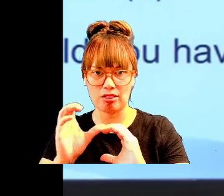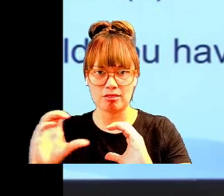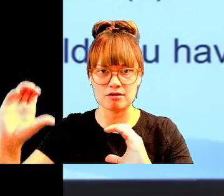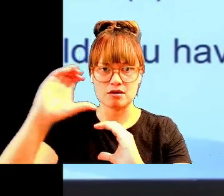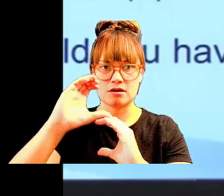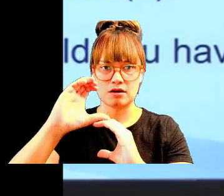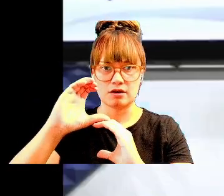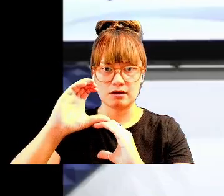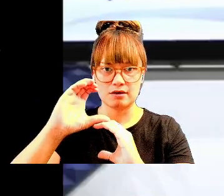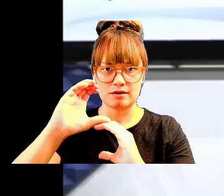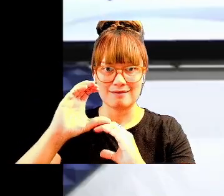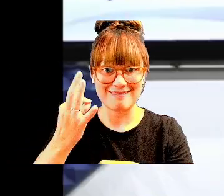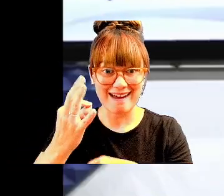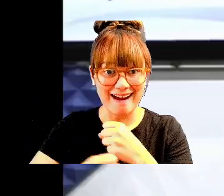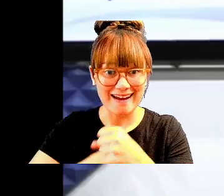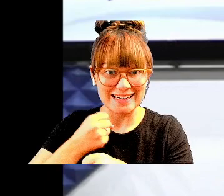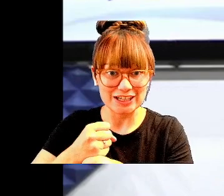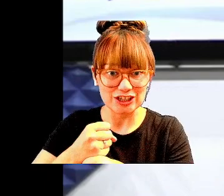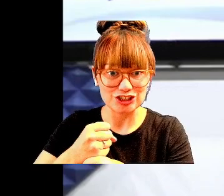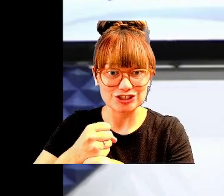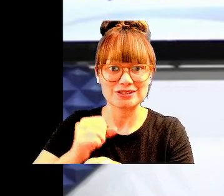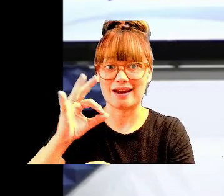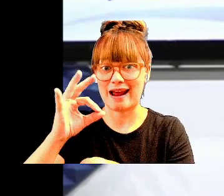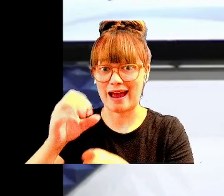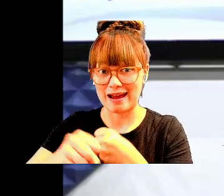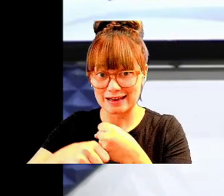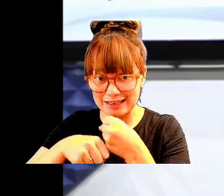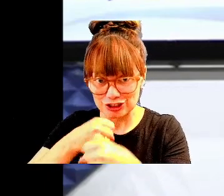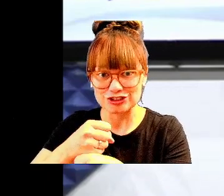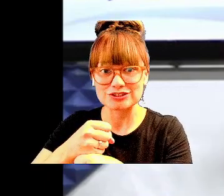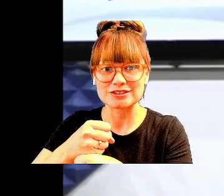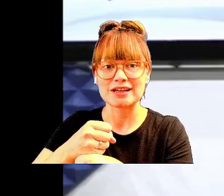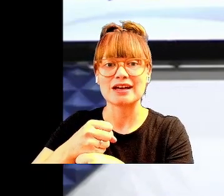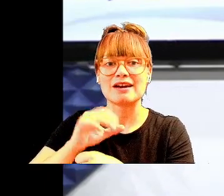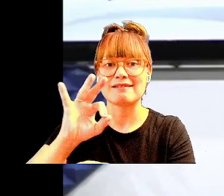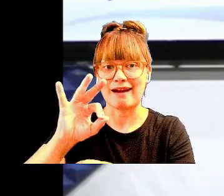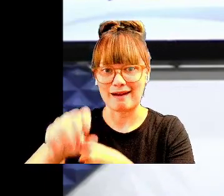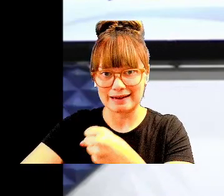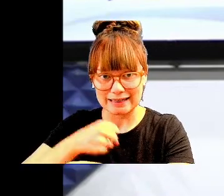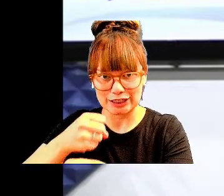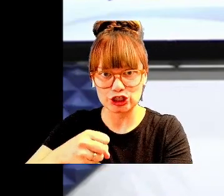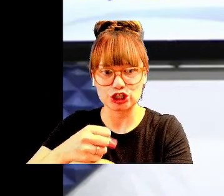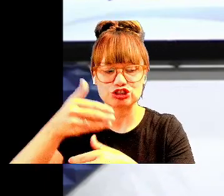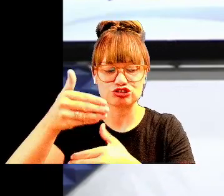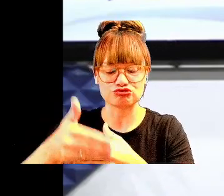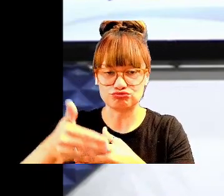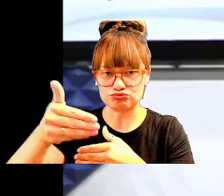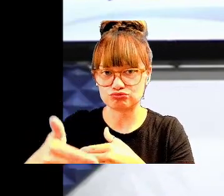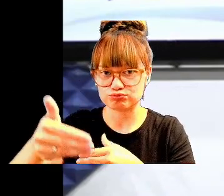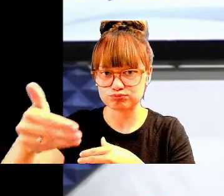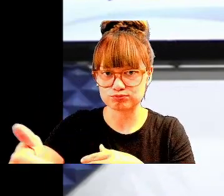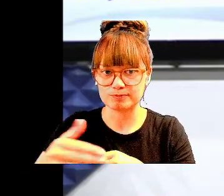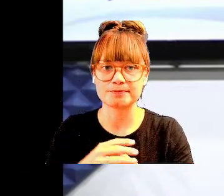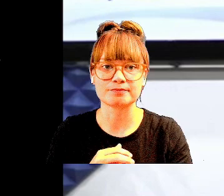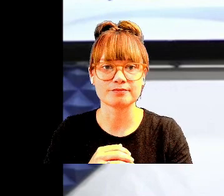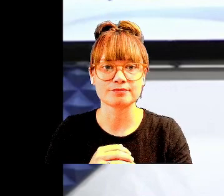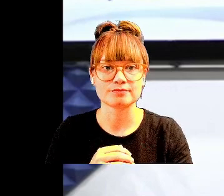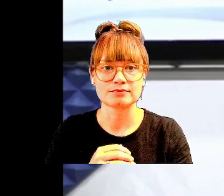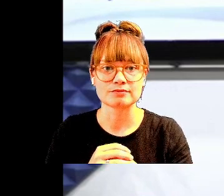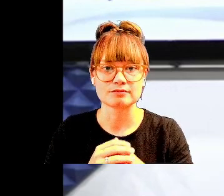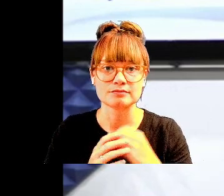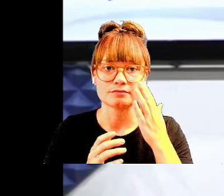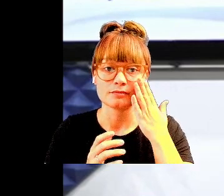money. If you start with a $500 investment, your exponential growth